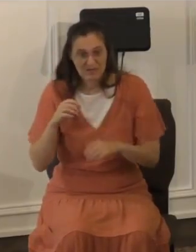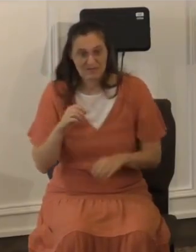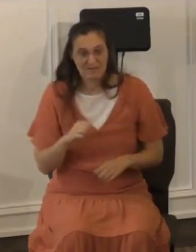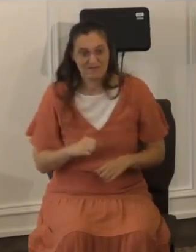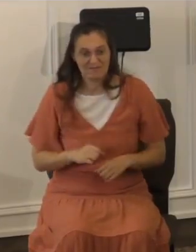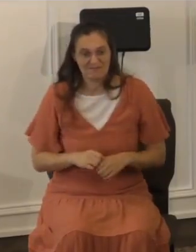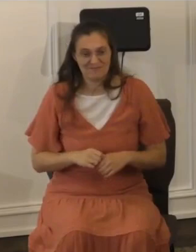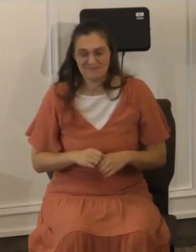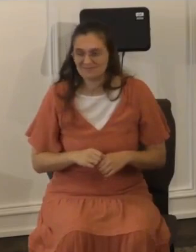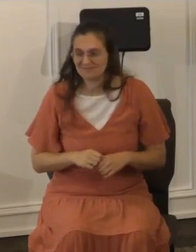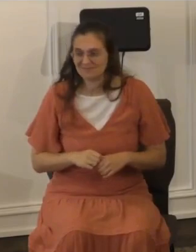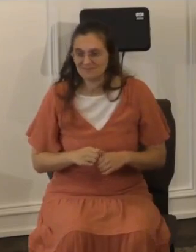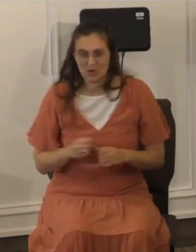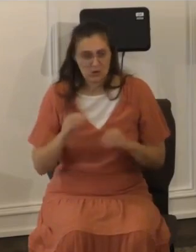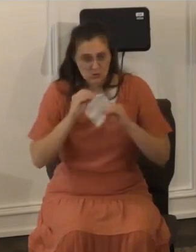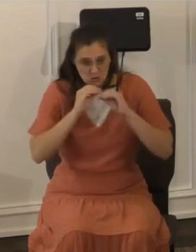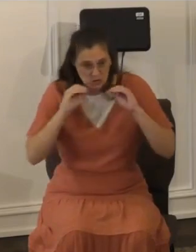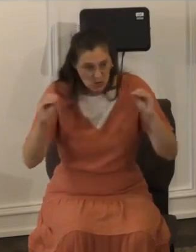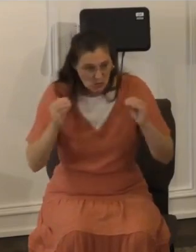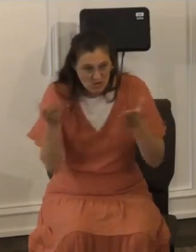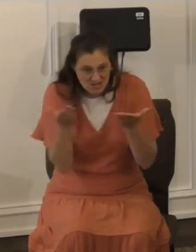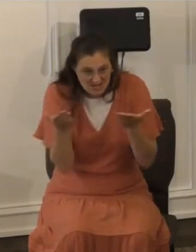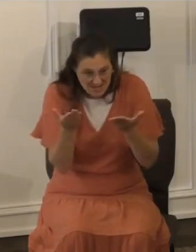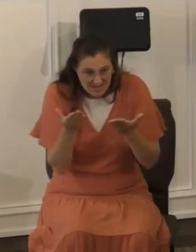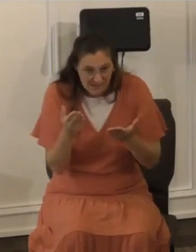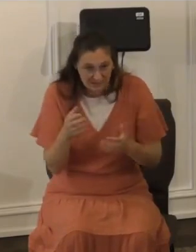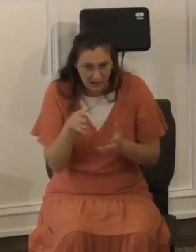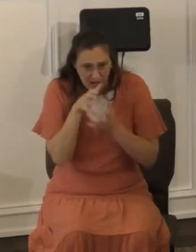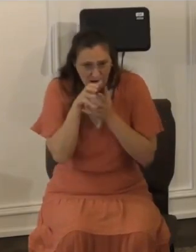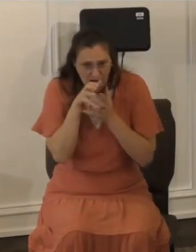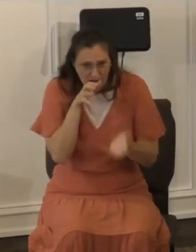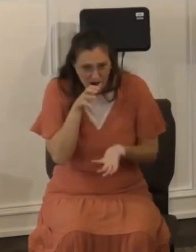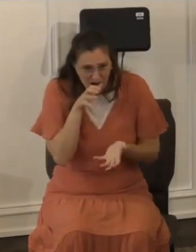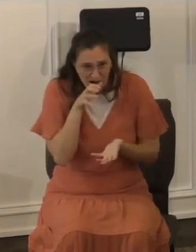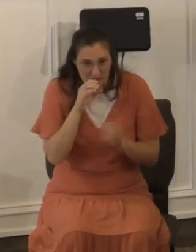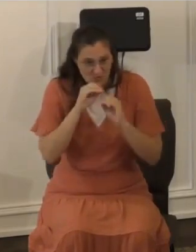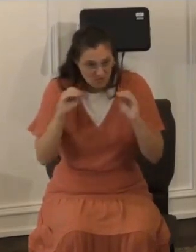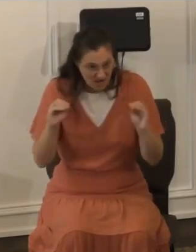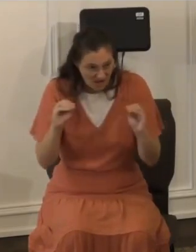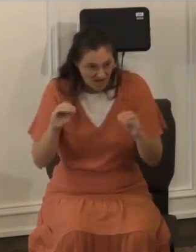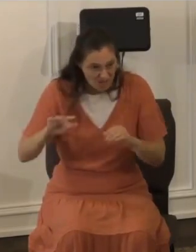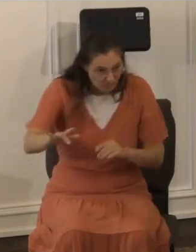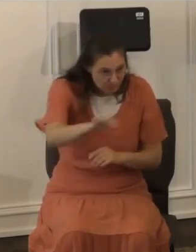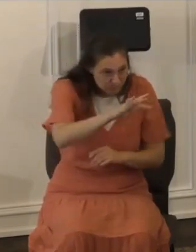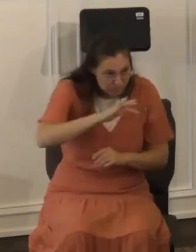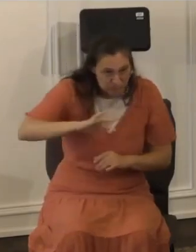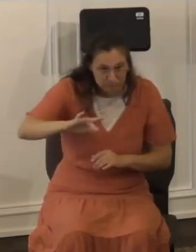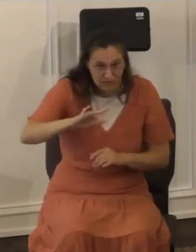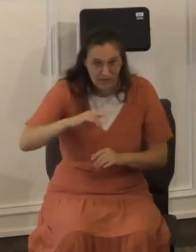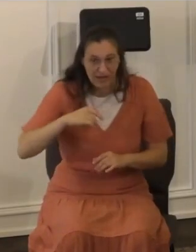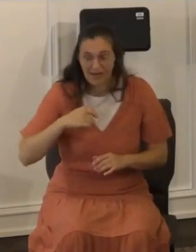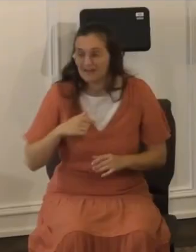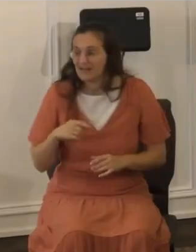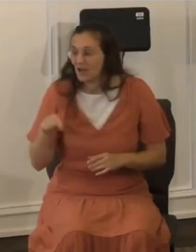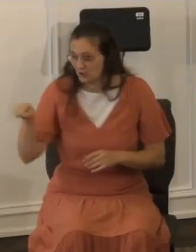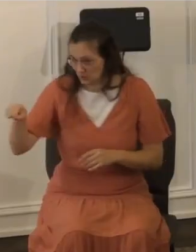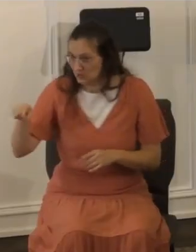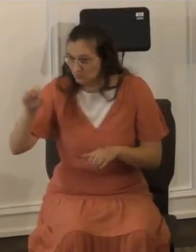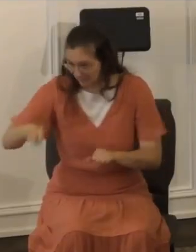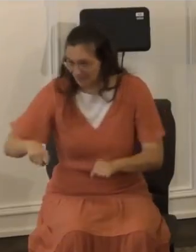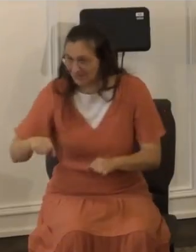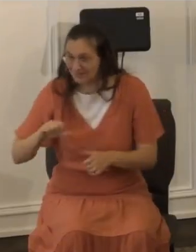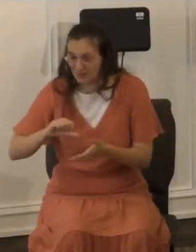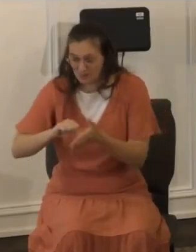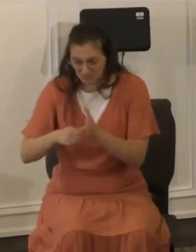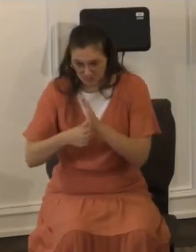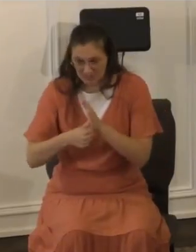I'm going to be shocked. Is there really no one here who can solve a Rubik's Cube? Wow. I'm impressed. You can? All right, come and have a seat